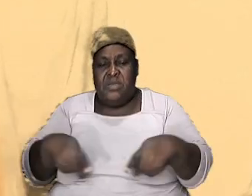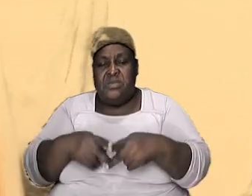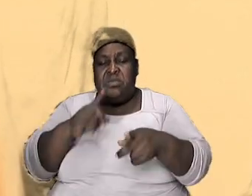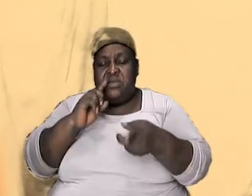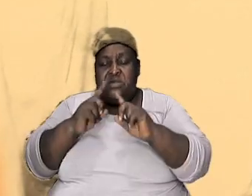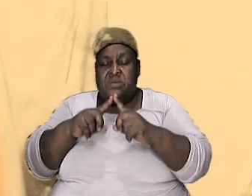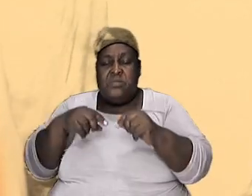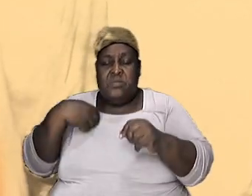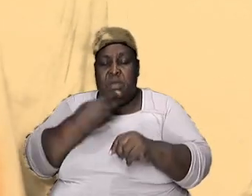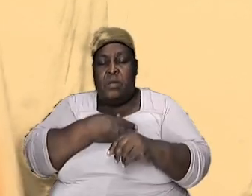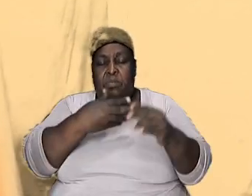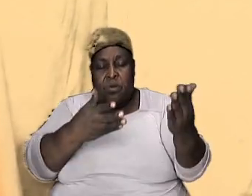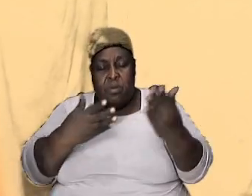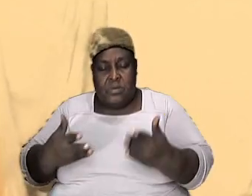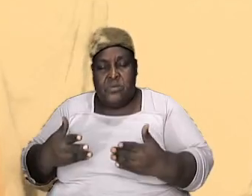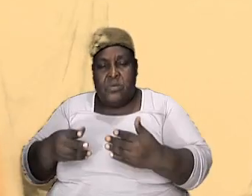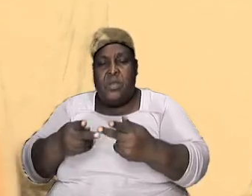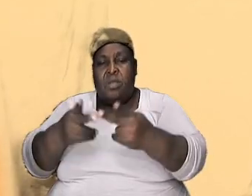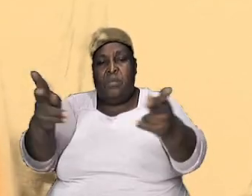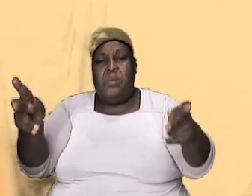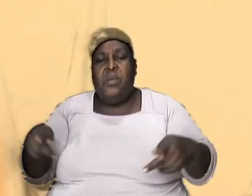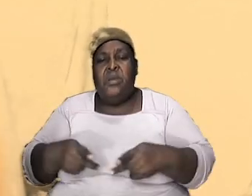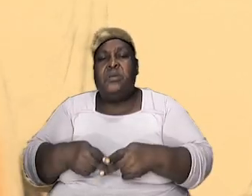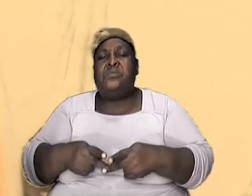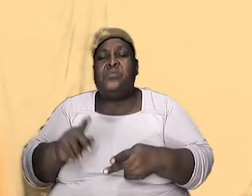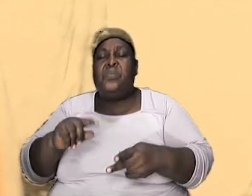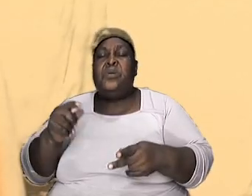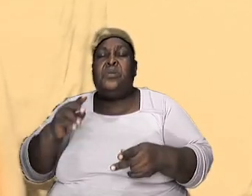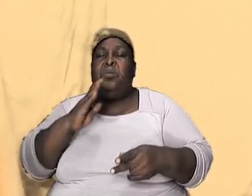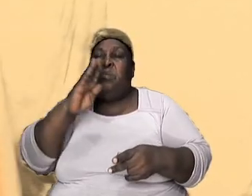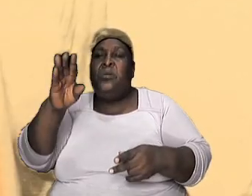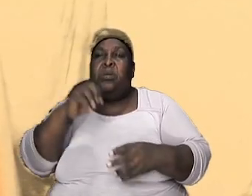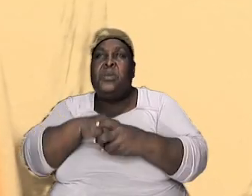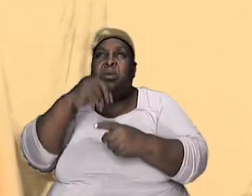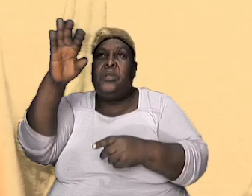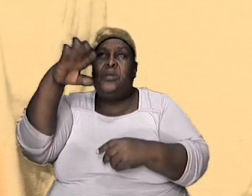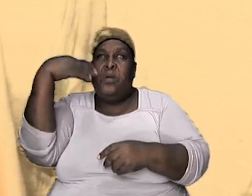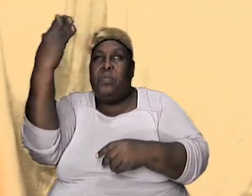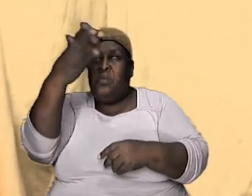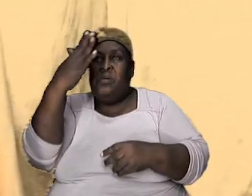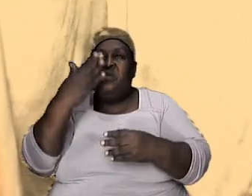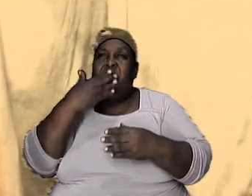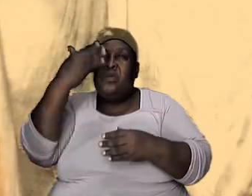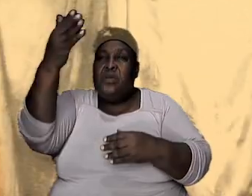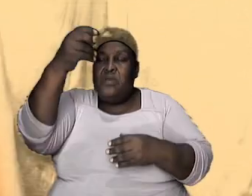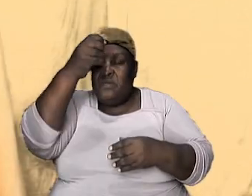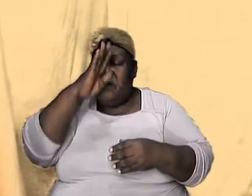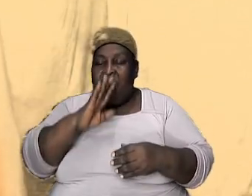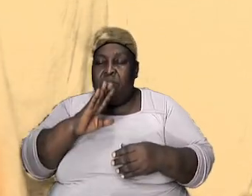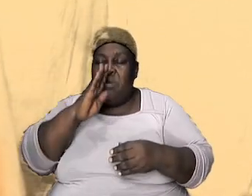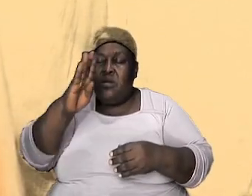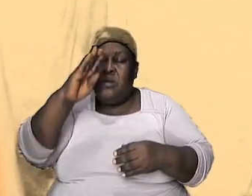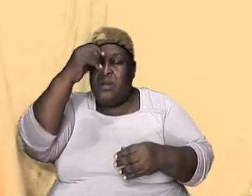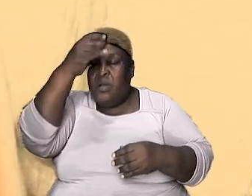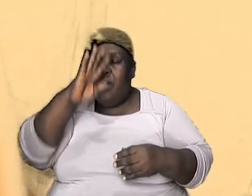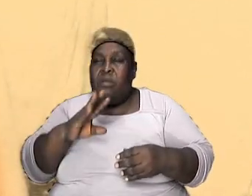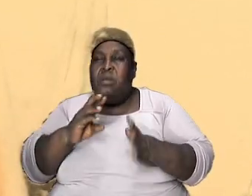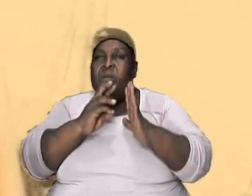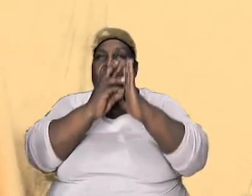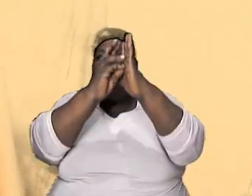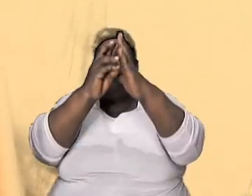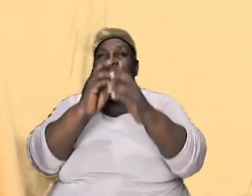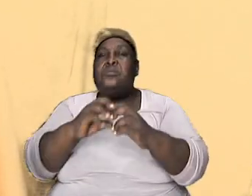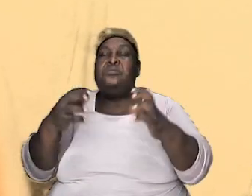God, to bring us back to a place, God, where we can be in your presence. We thank you, God, for being a God who is willing to